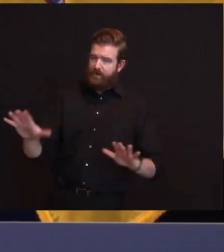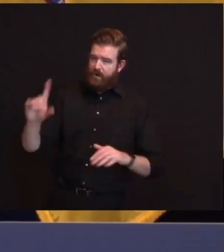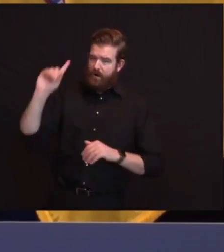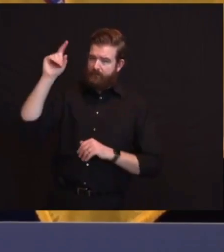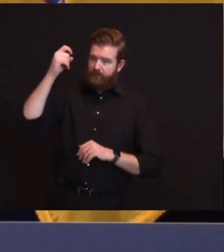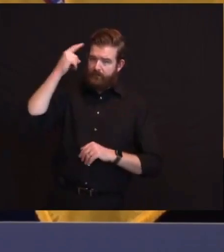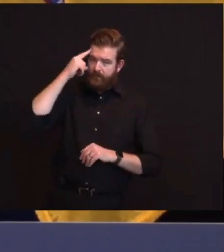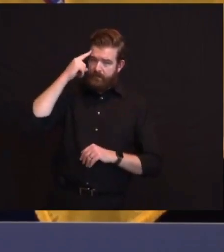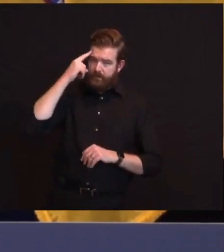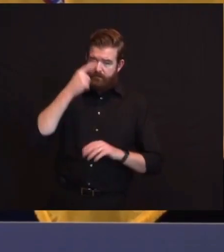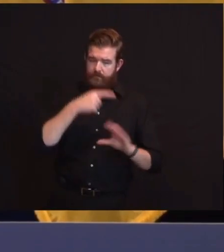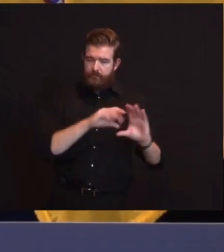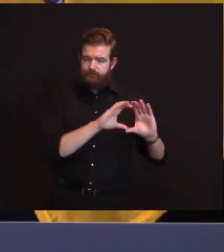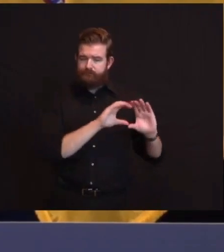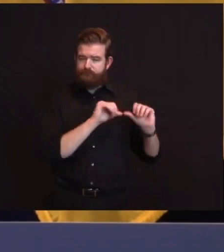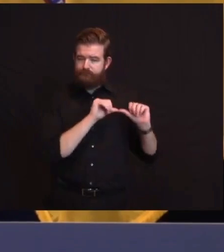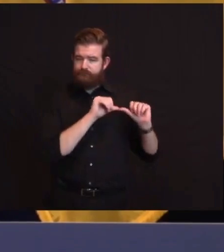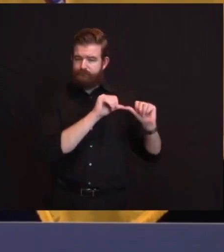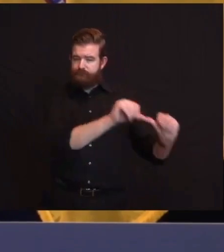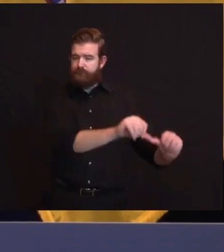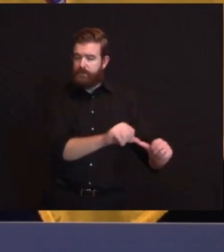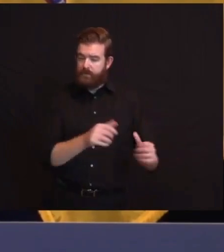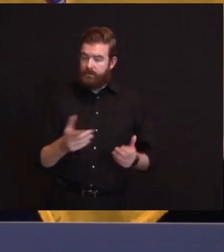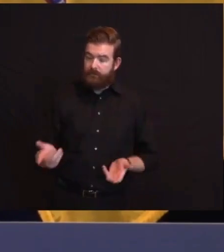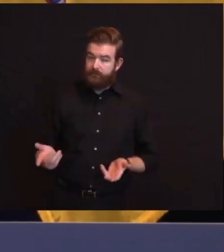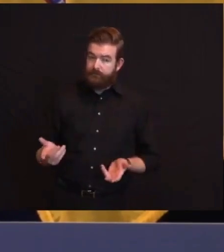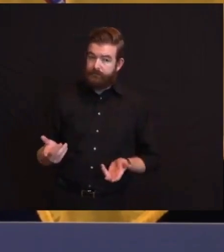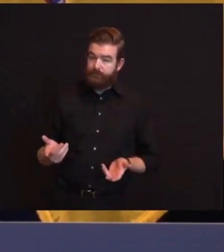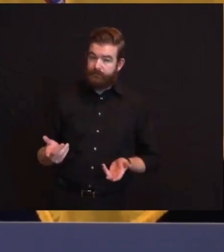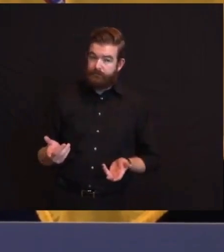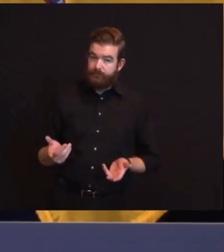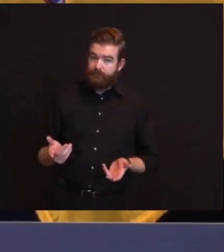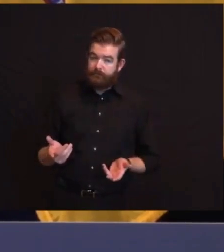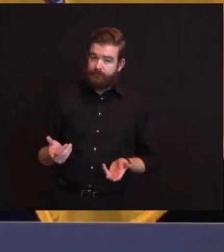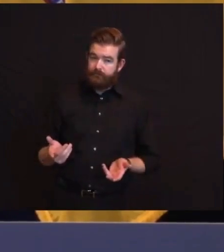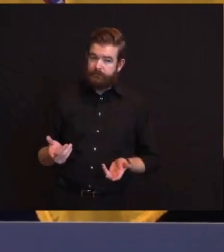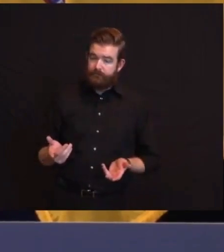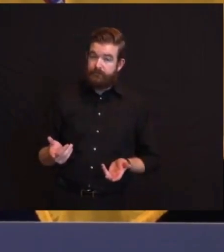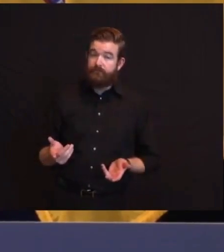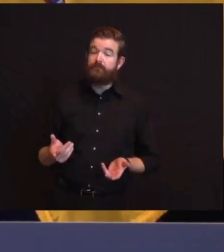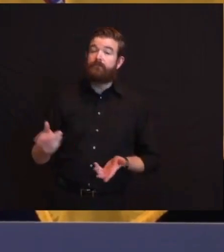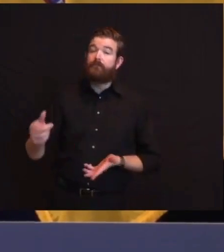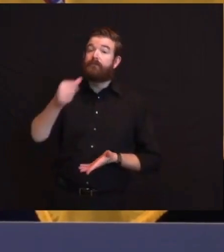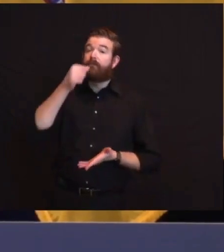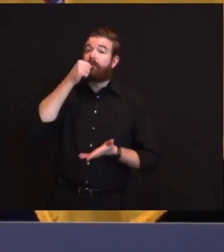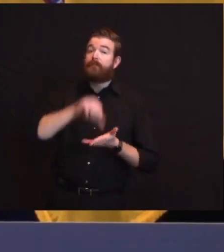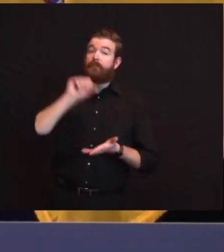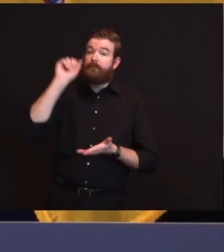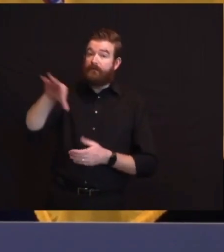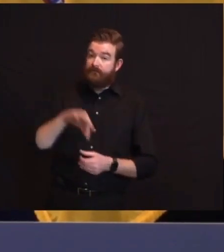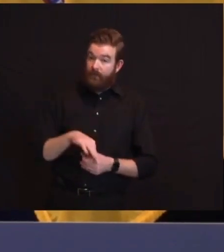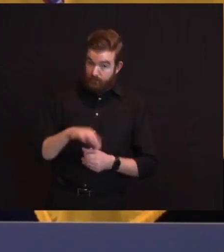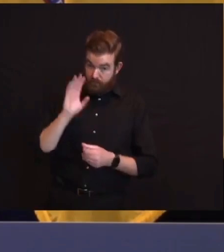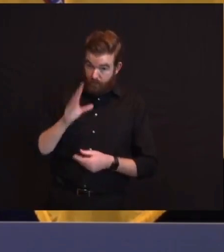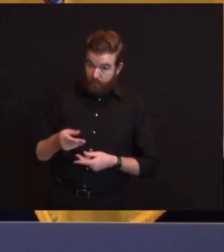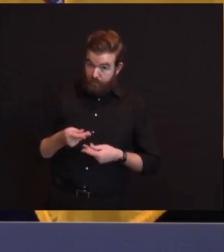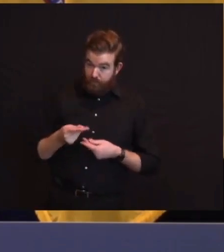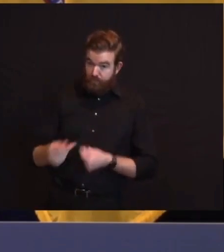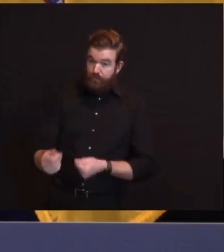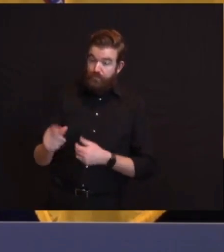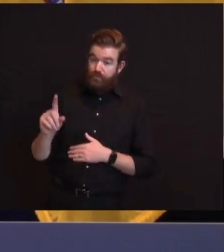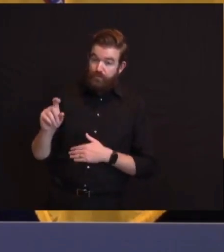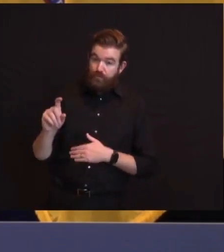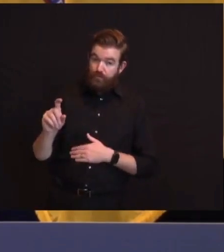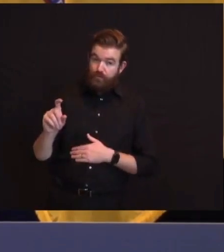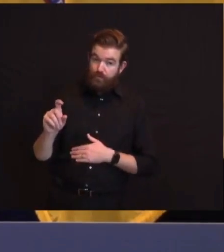far, and how do you think the process is working? And lastly, the number of MVC agencies forced to close because of workers getting